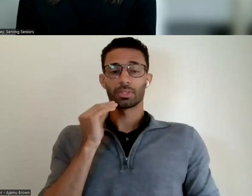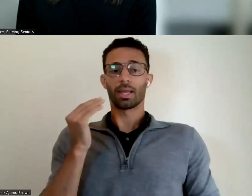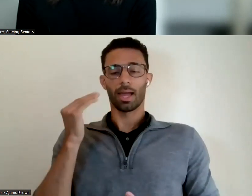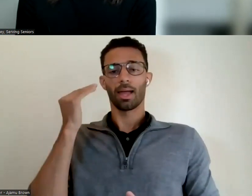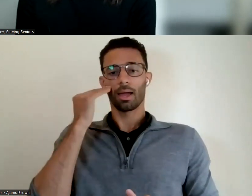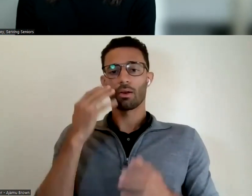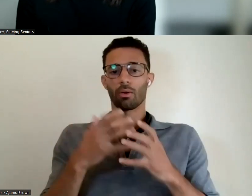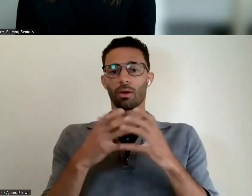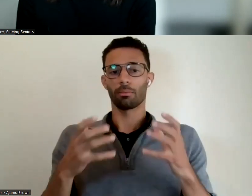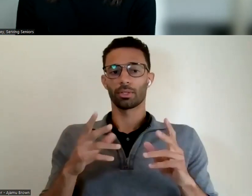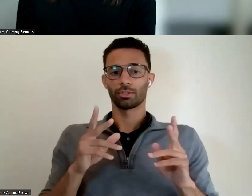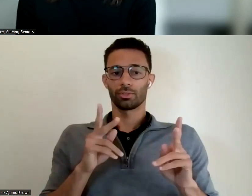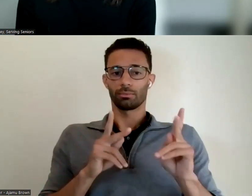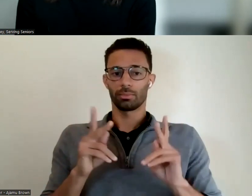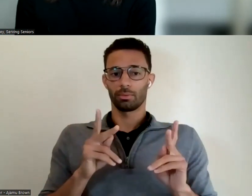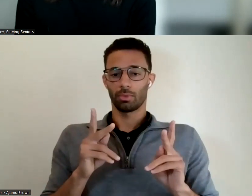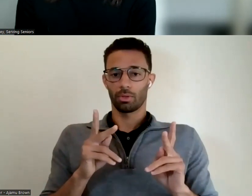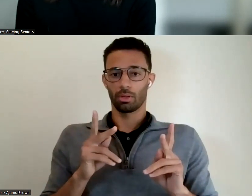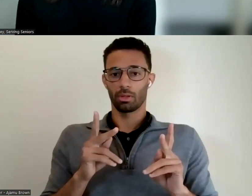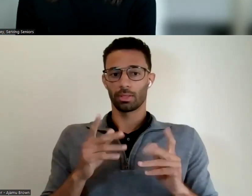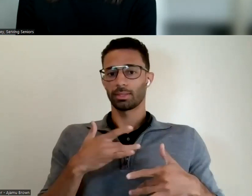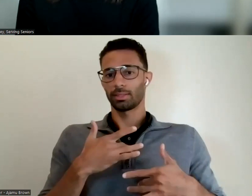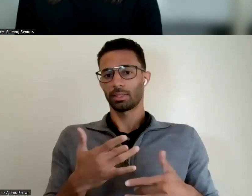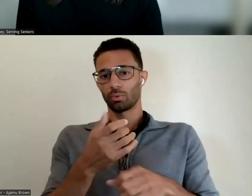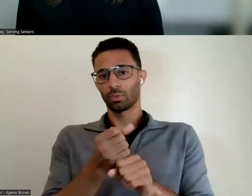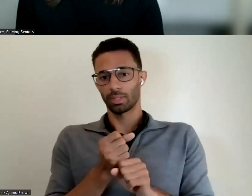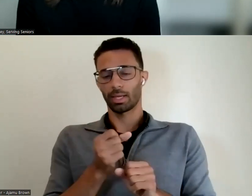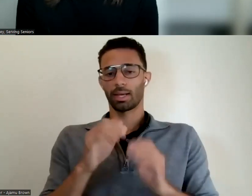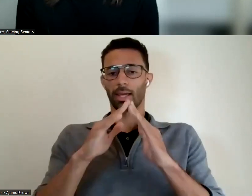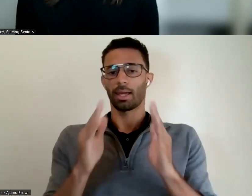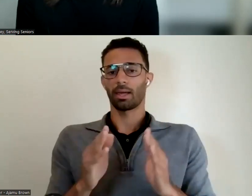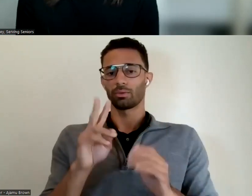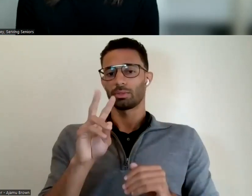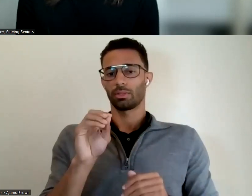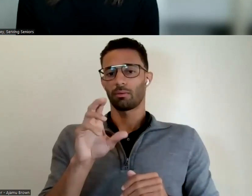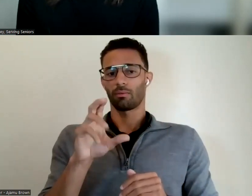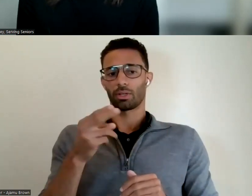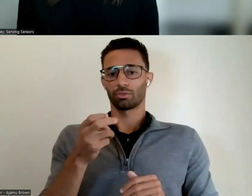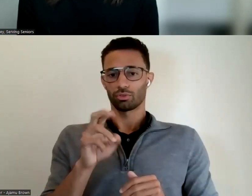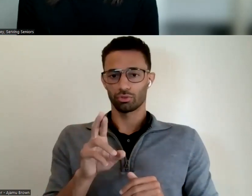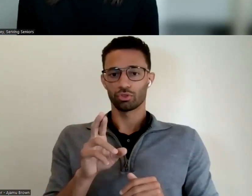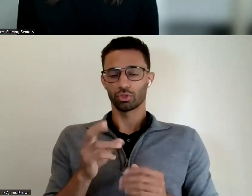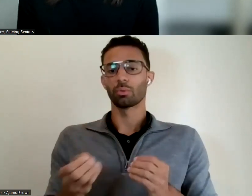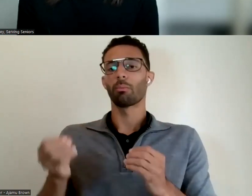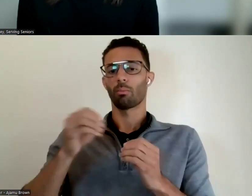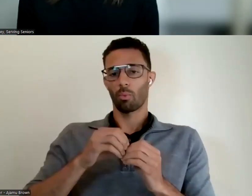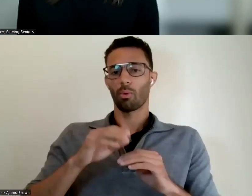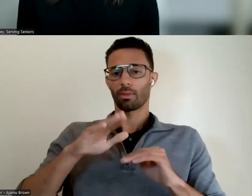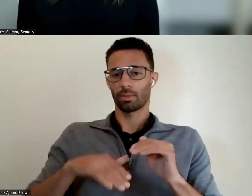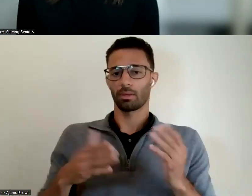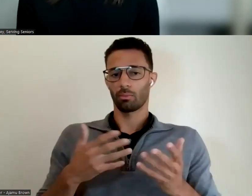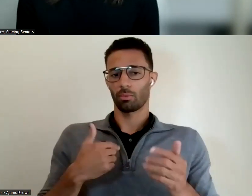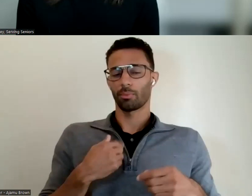get on when they're officially enrolled in the Housing Choice Voucher Program. And it is more than that. So, so